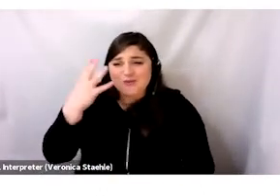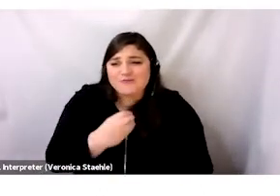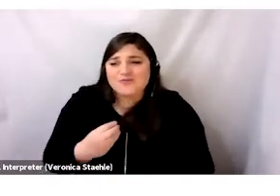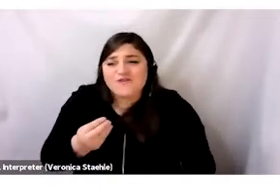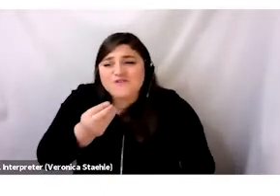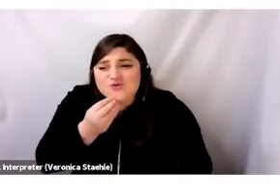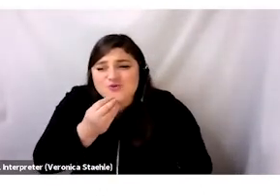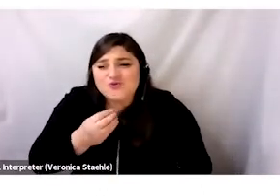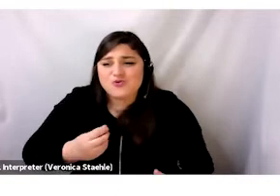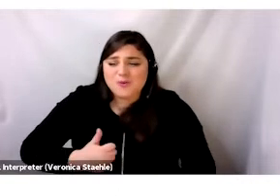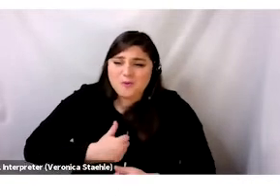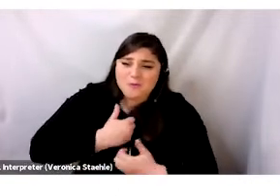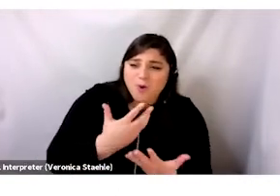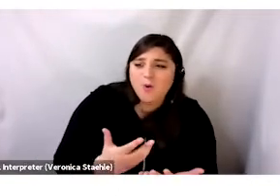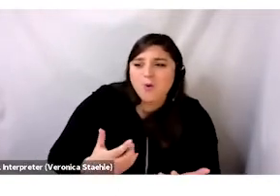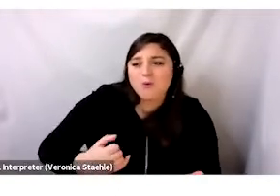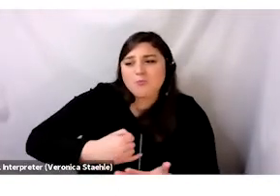things.